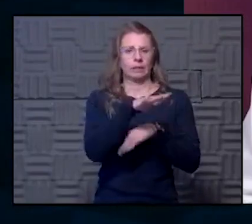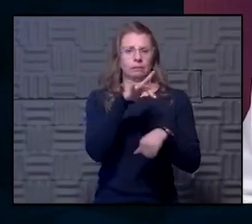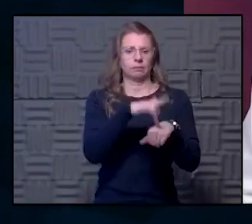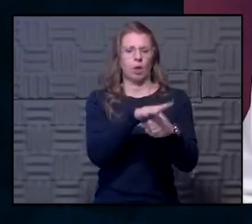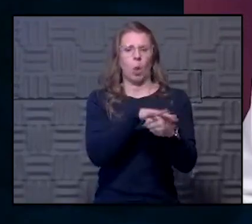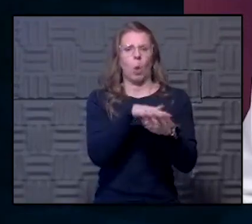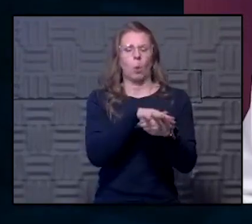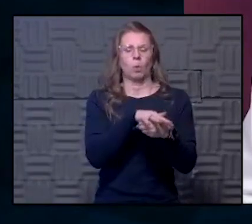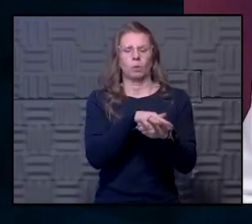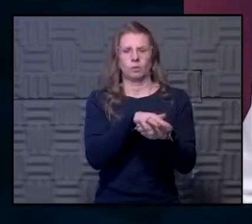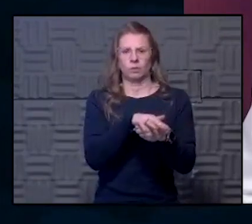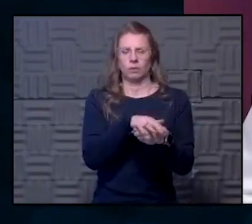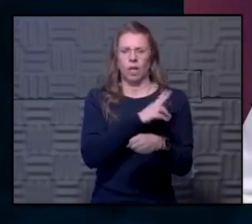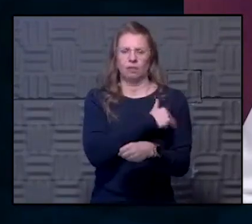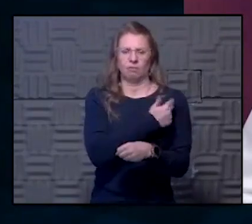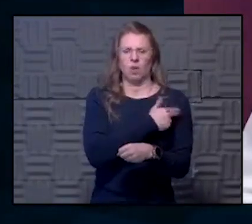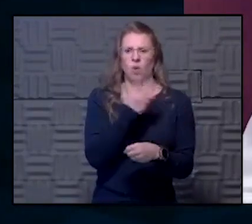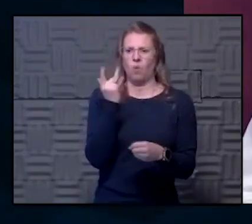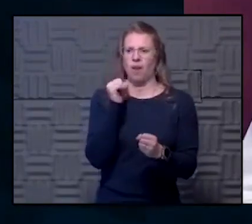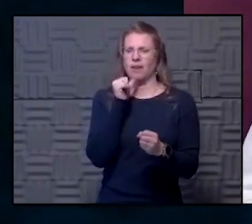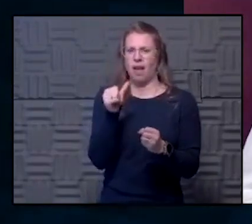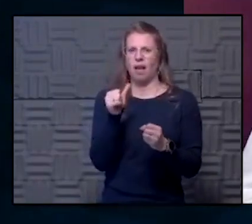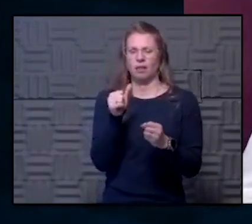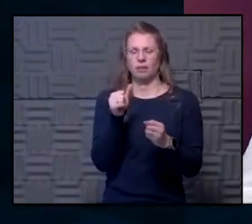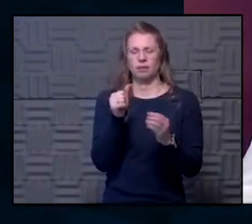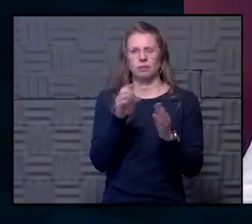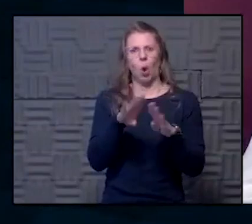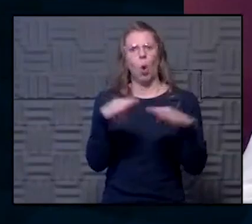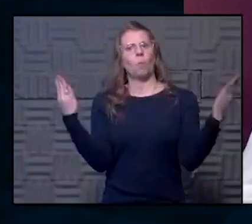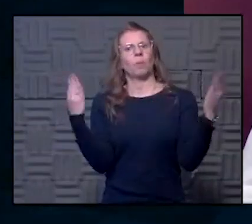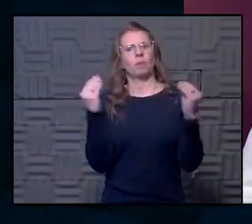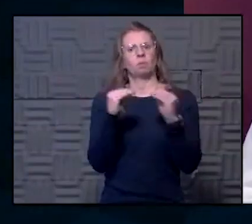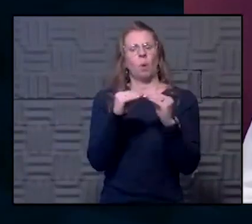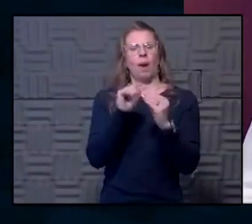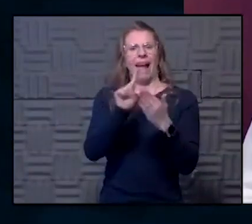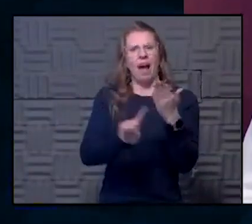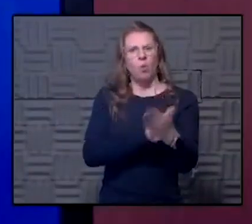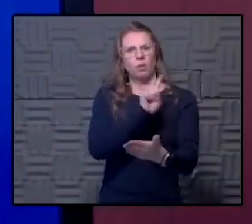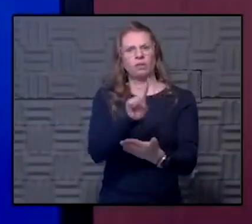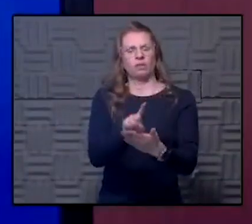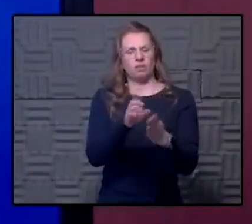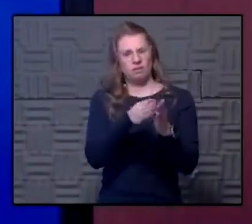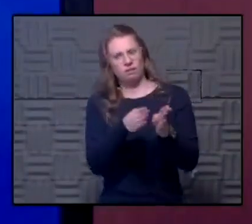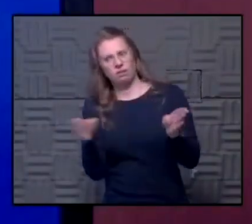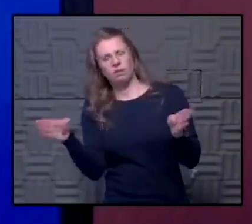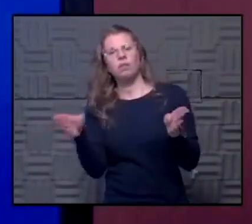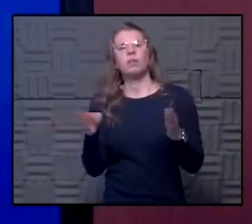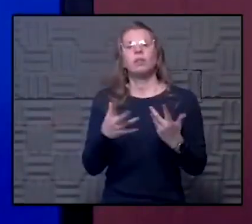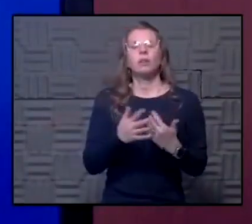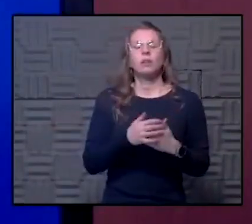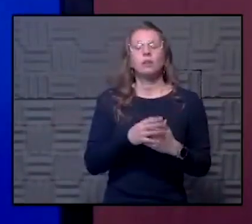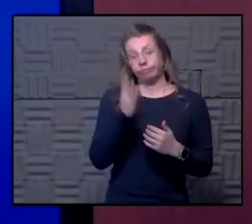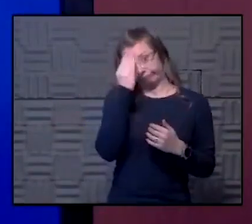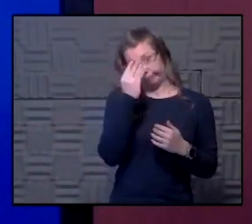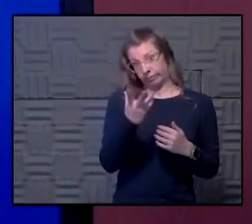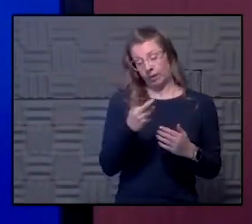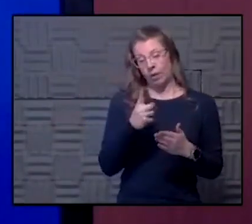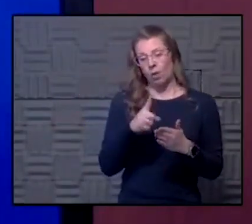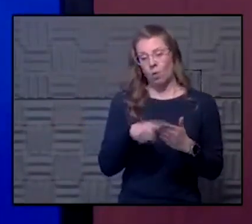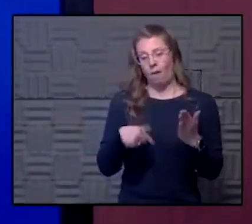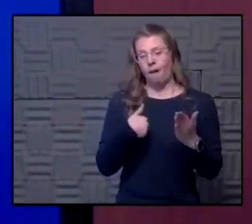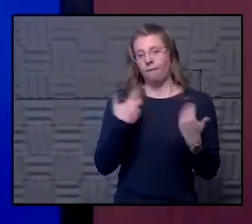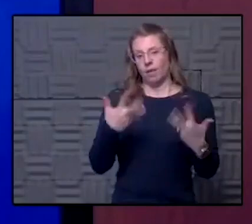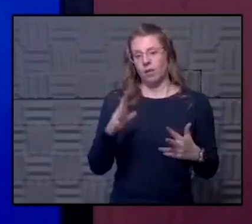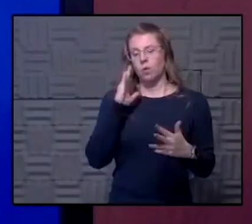newsletters. She says, why aren't we doing longer hours? Well, I can tell you what I know. Based on a